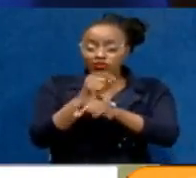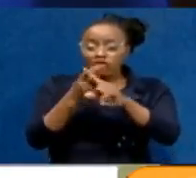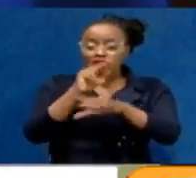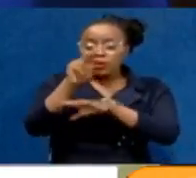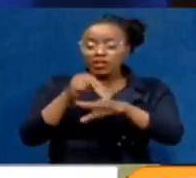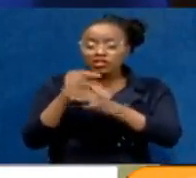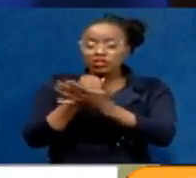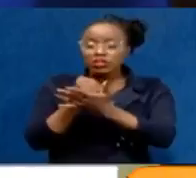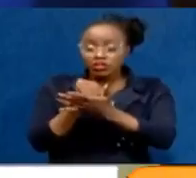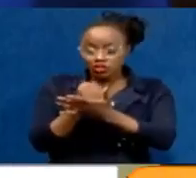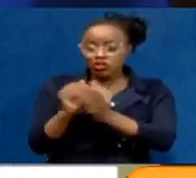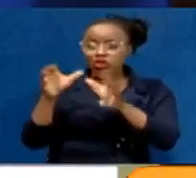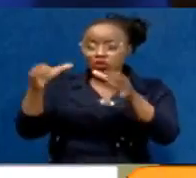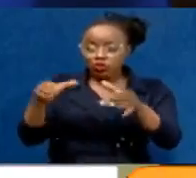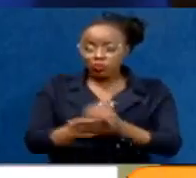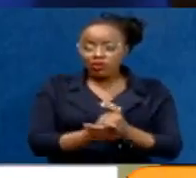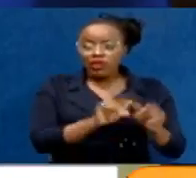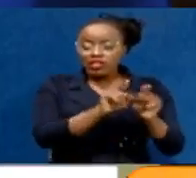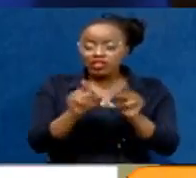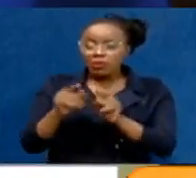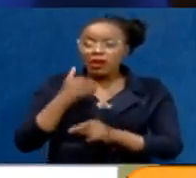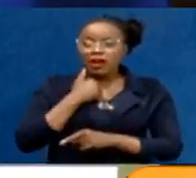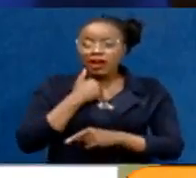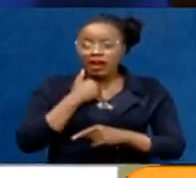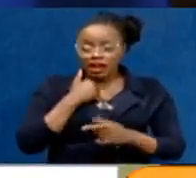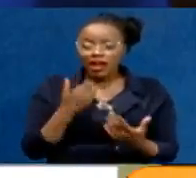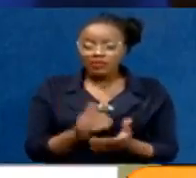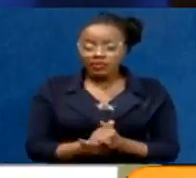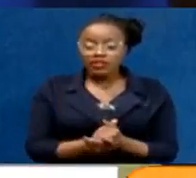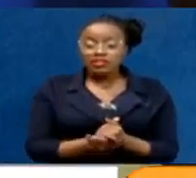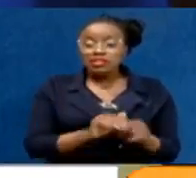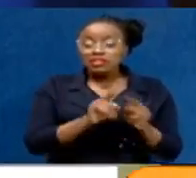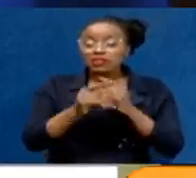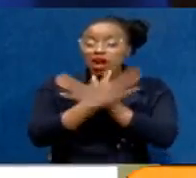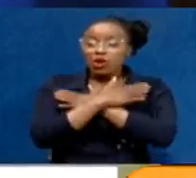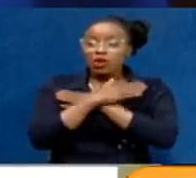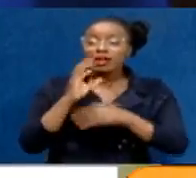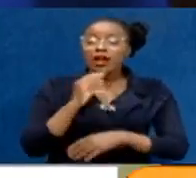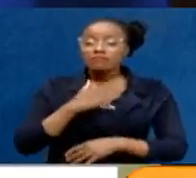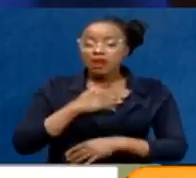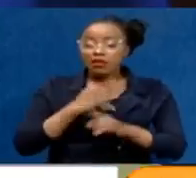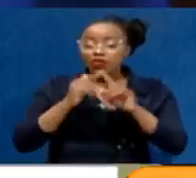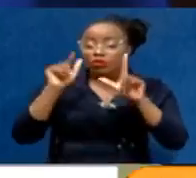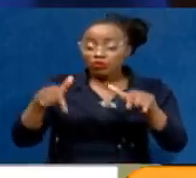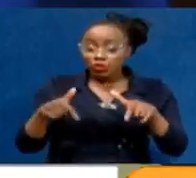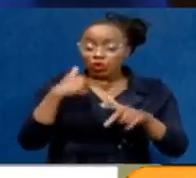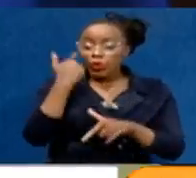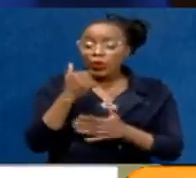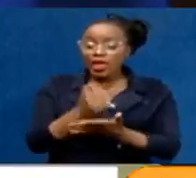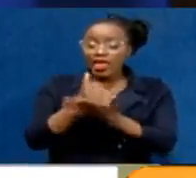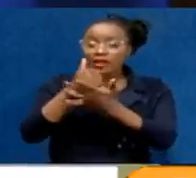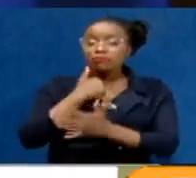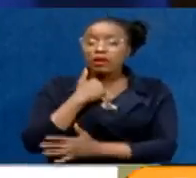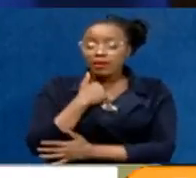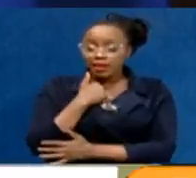from the National Registration Bureau. And the same day, I escalated the matter to my colleague in Limuru, who assisted